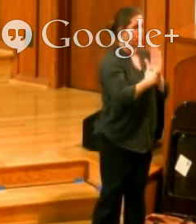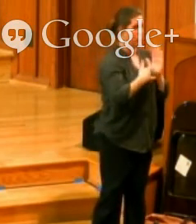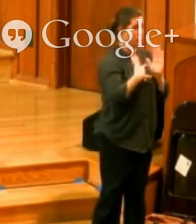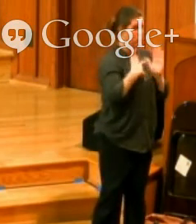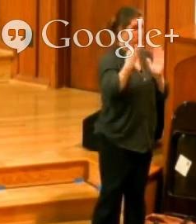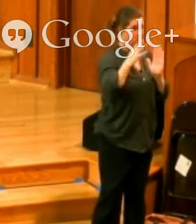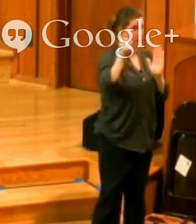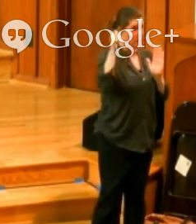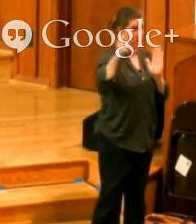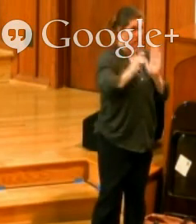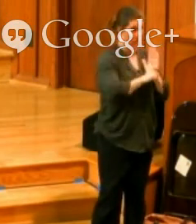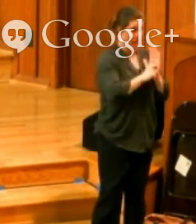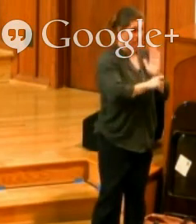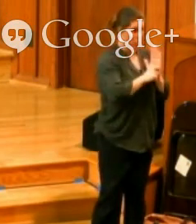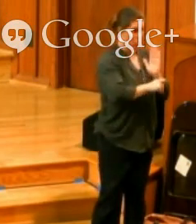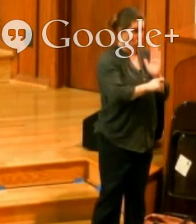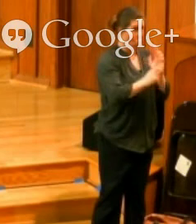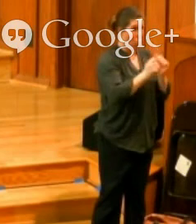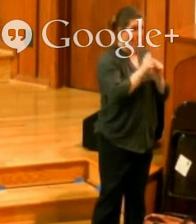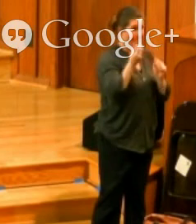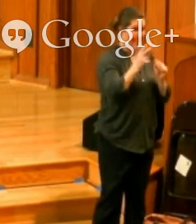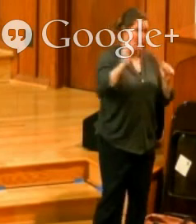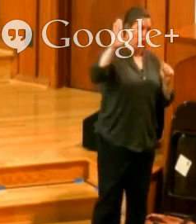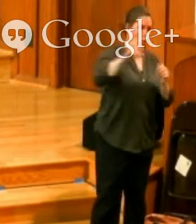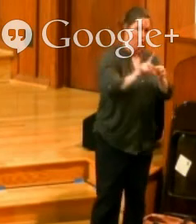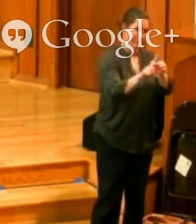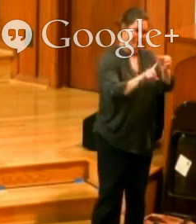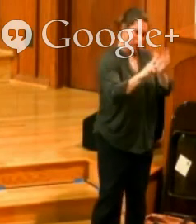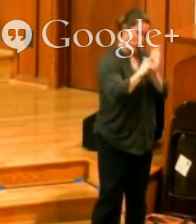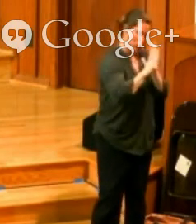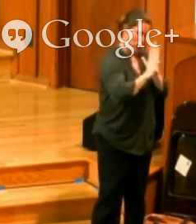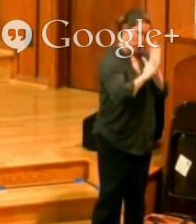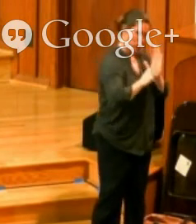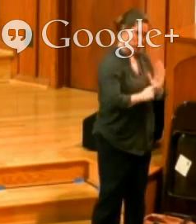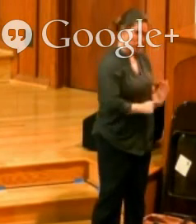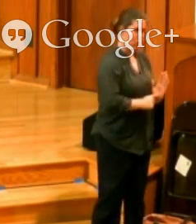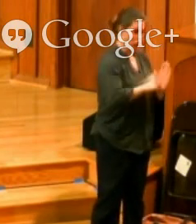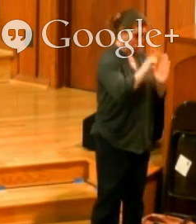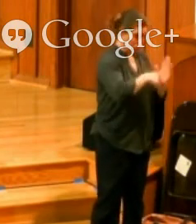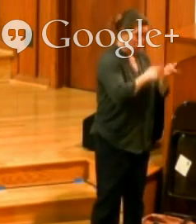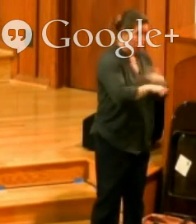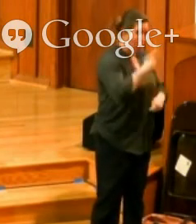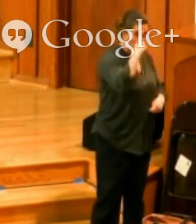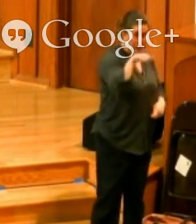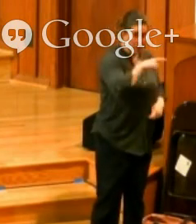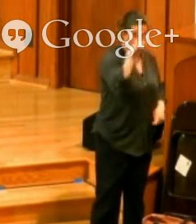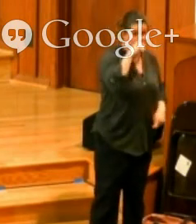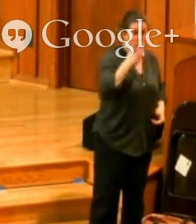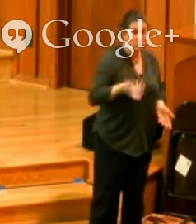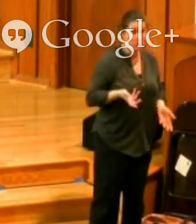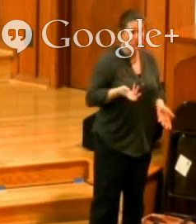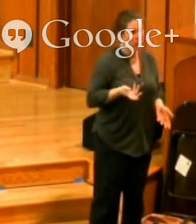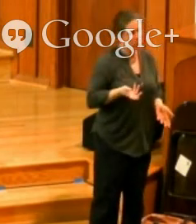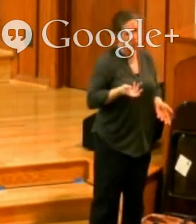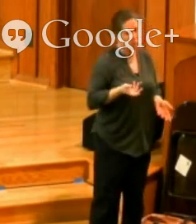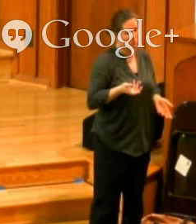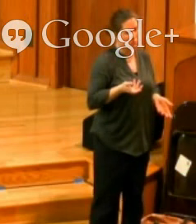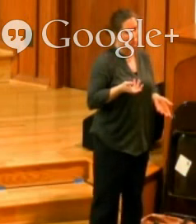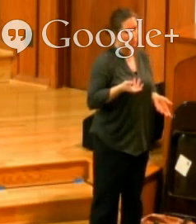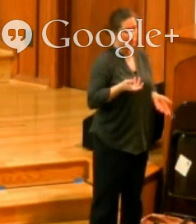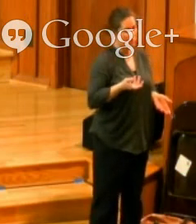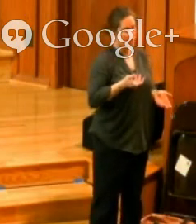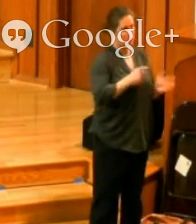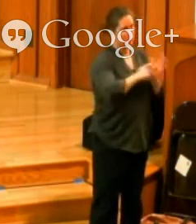something that God himself wrote with his own finger? Do you think it was important that God wrote something important for us? Yeah, I do